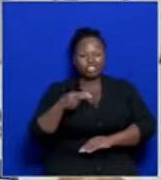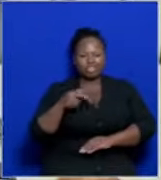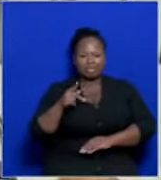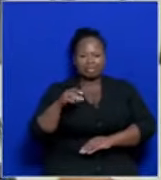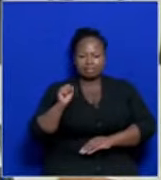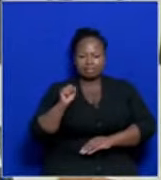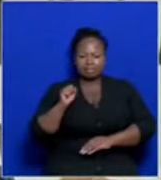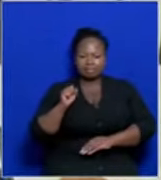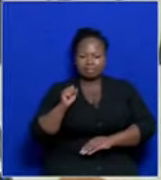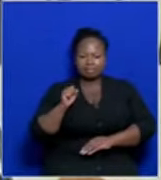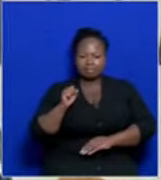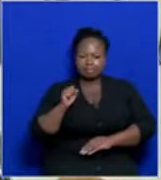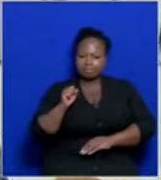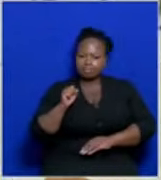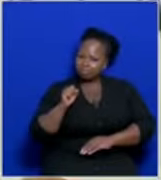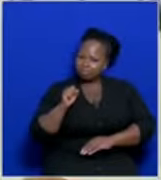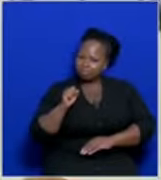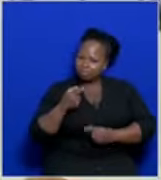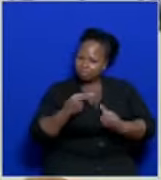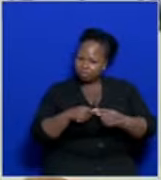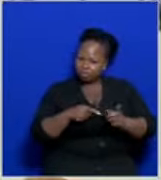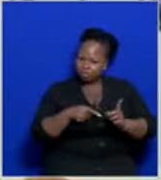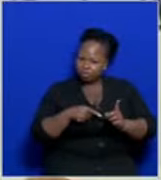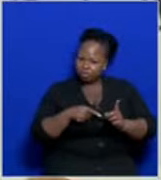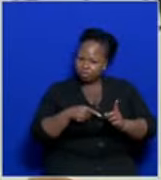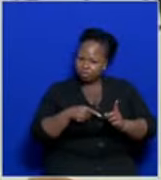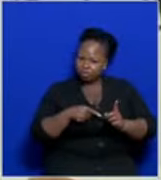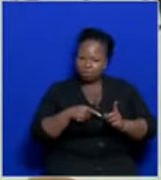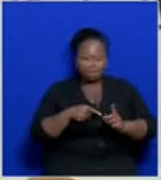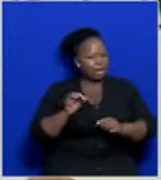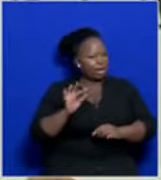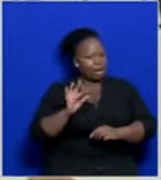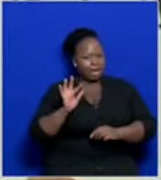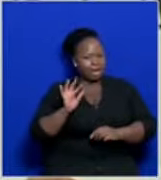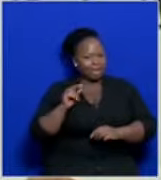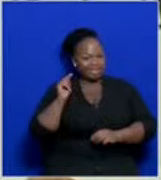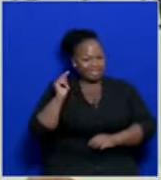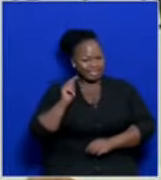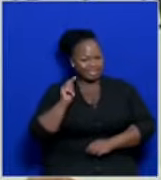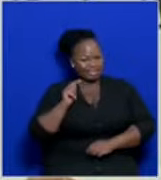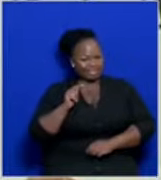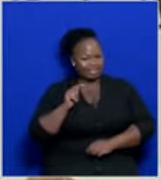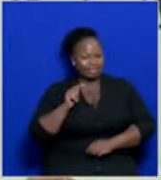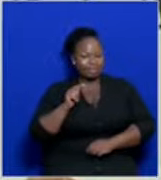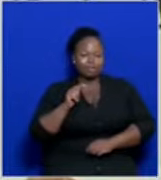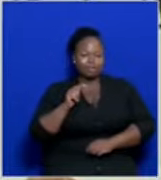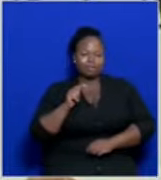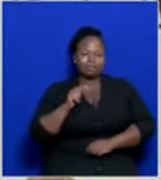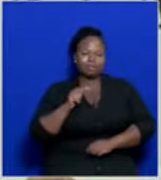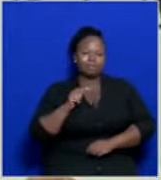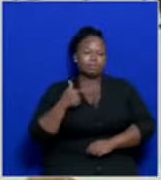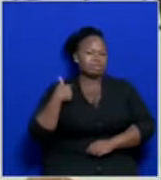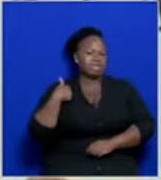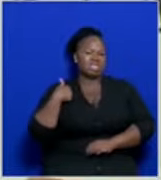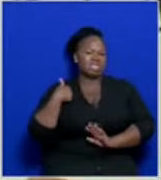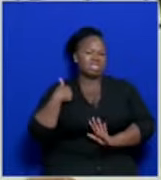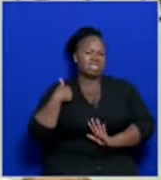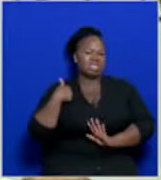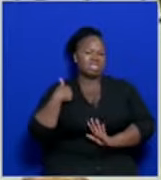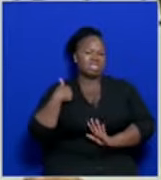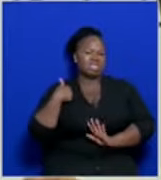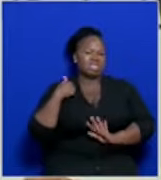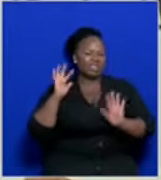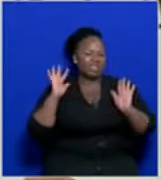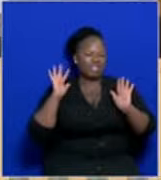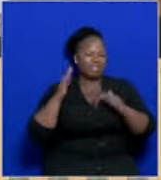That's not you talking. no, that one, it was not. It No. was not me. No, let's leave it. Let's leave it.